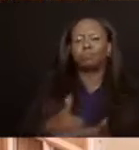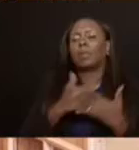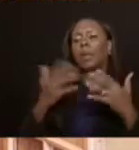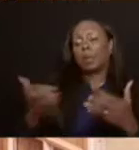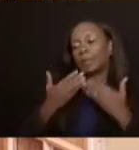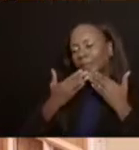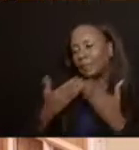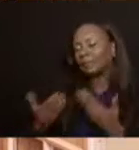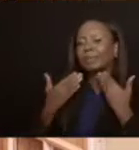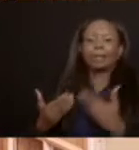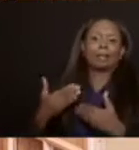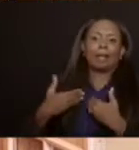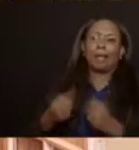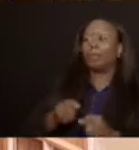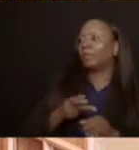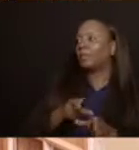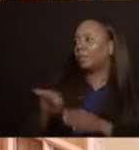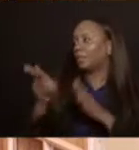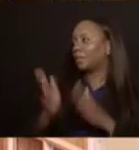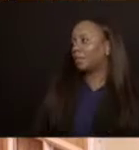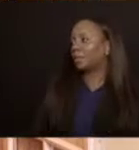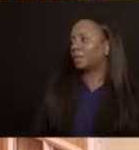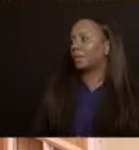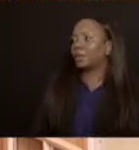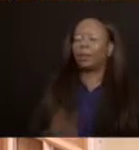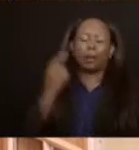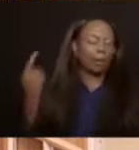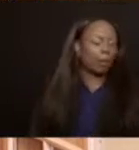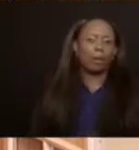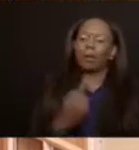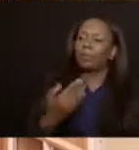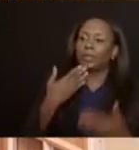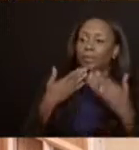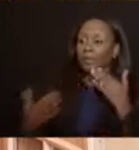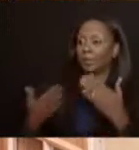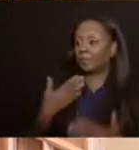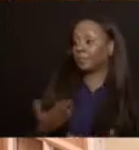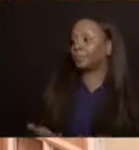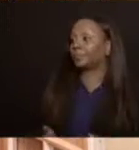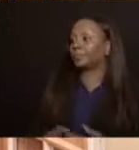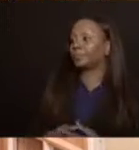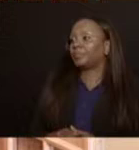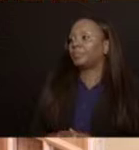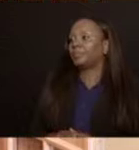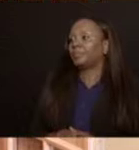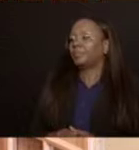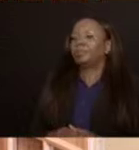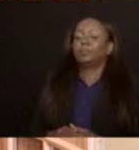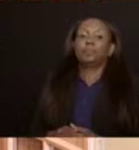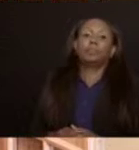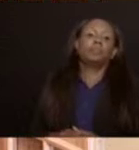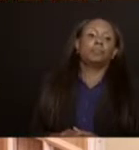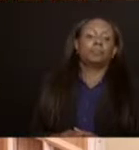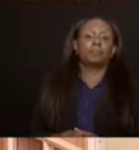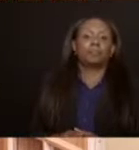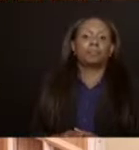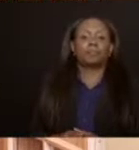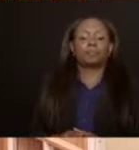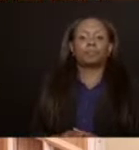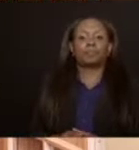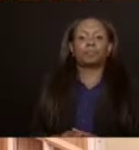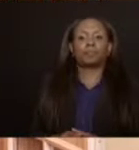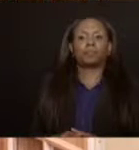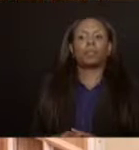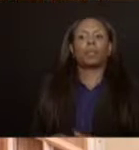them, and I never will tire of doing so. But we also have to stop and take guard as a nation and as a people,